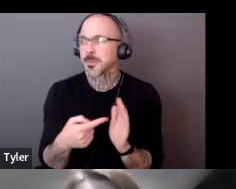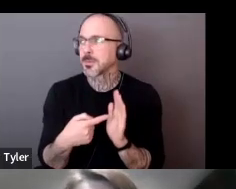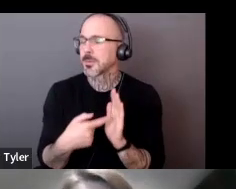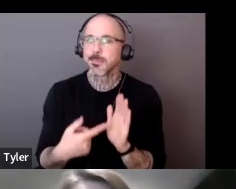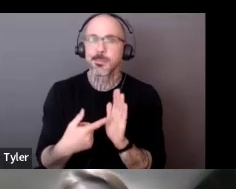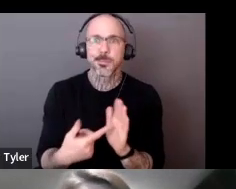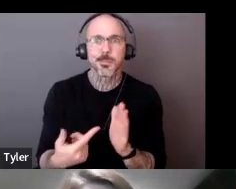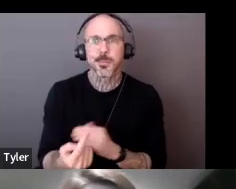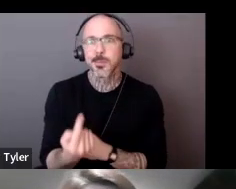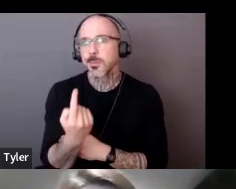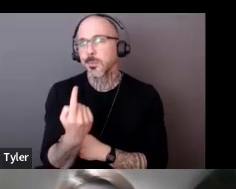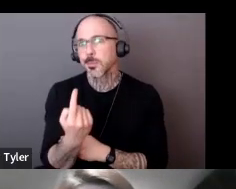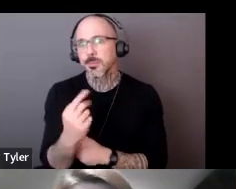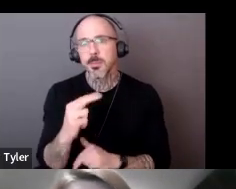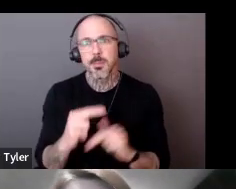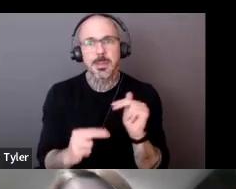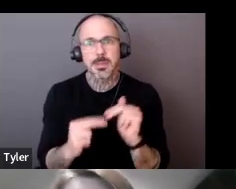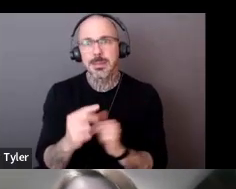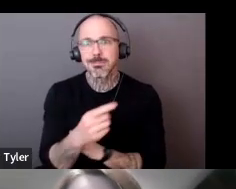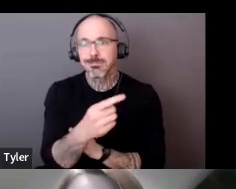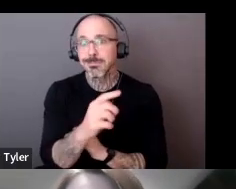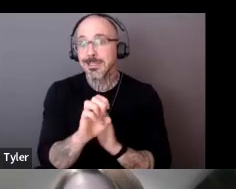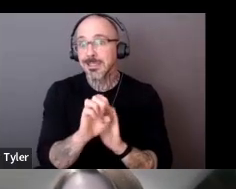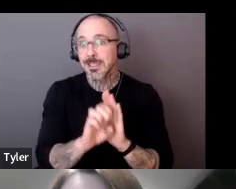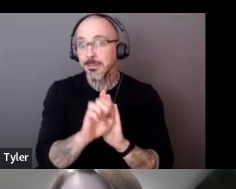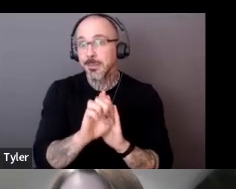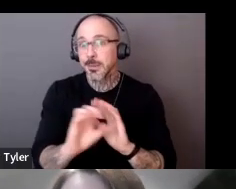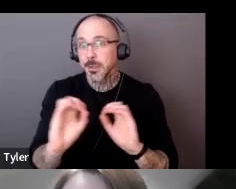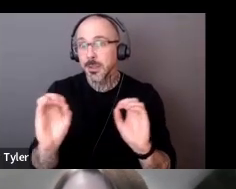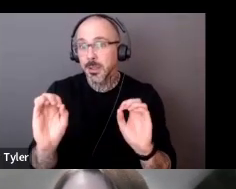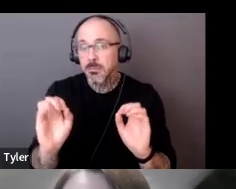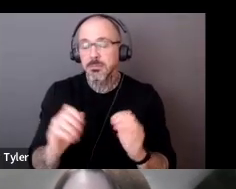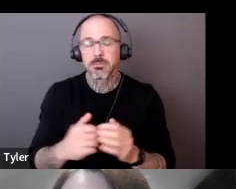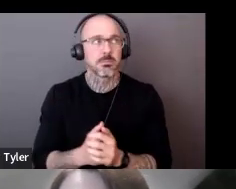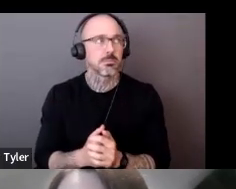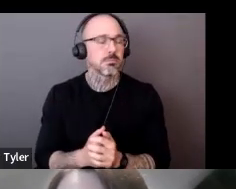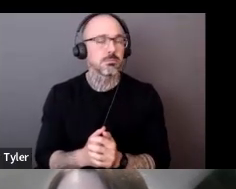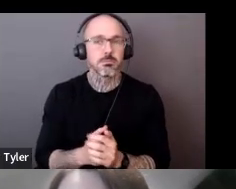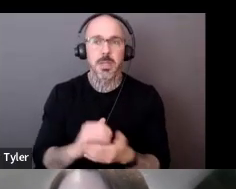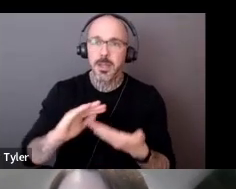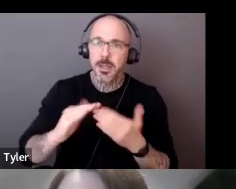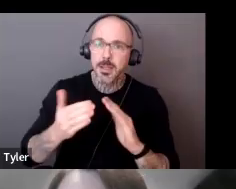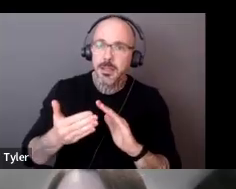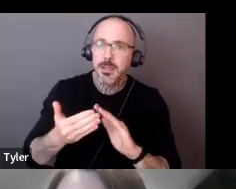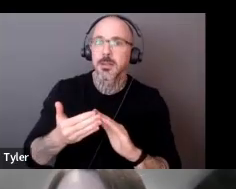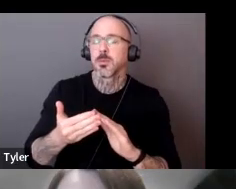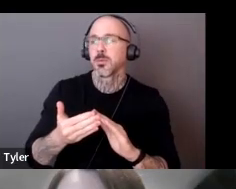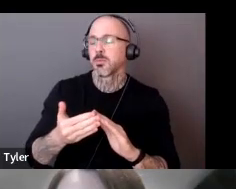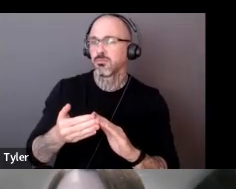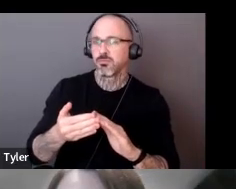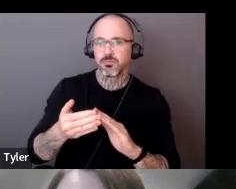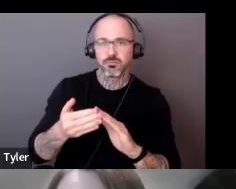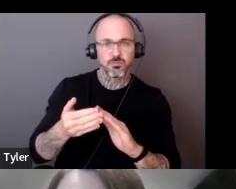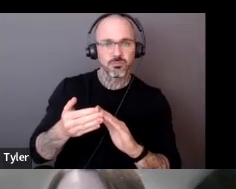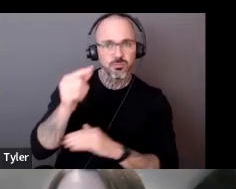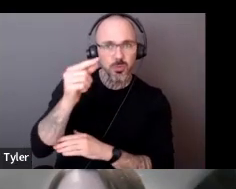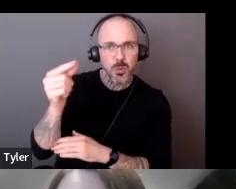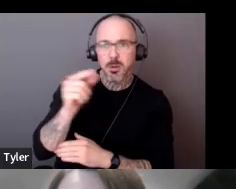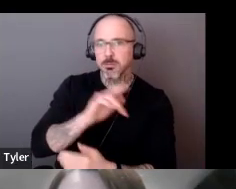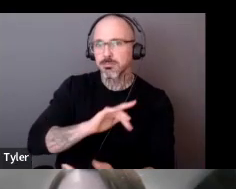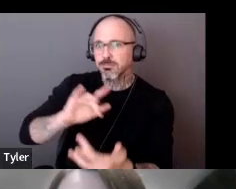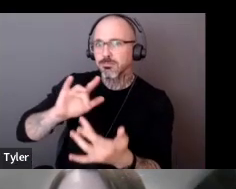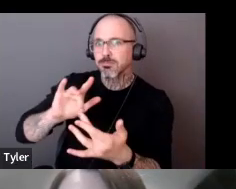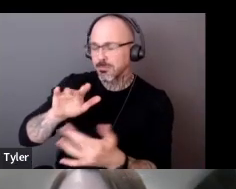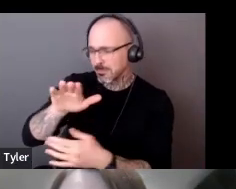elevator, they could go to the town, address that, make it more accessible